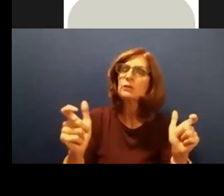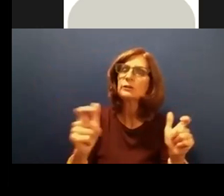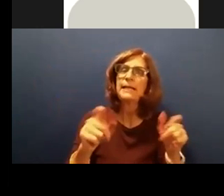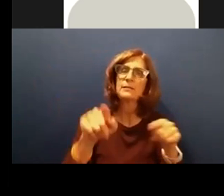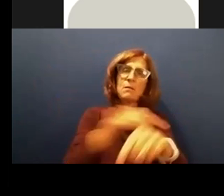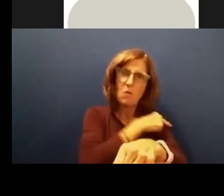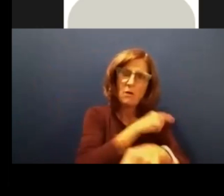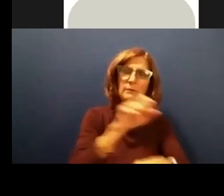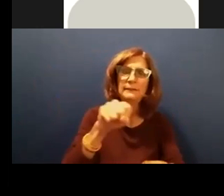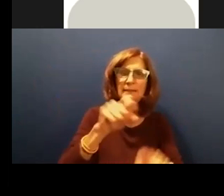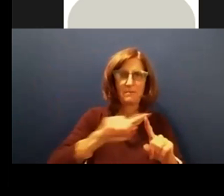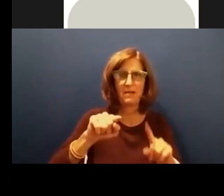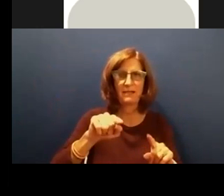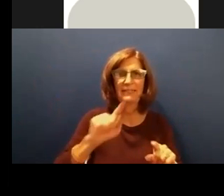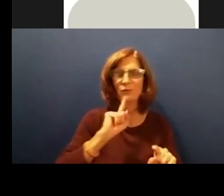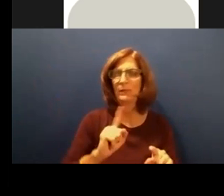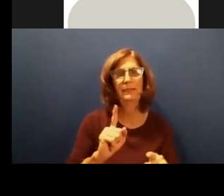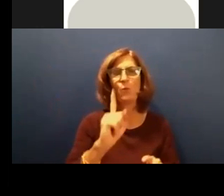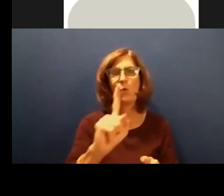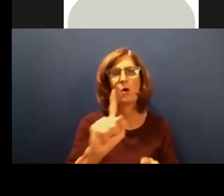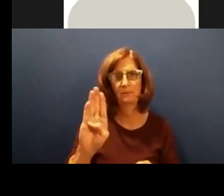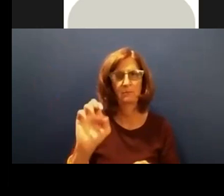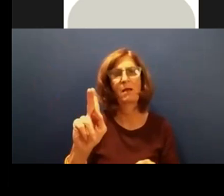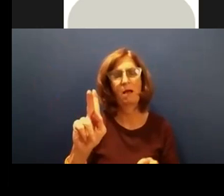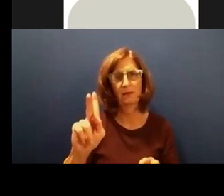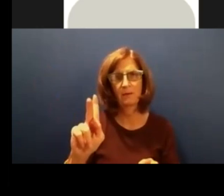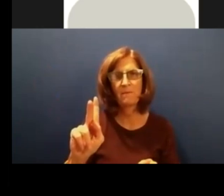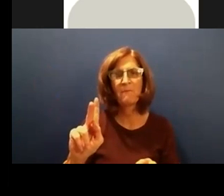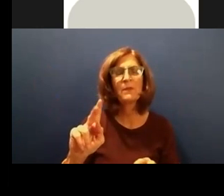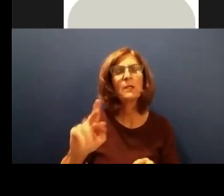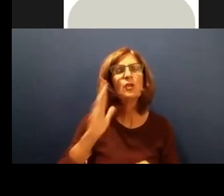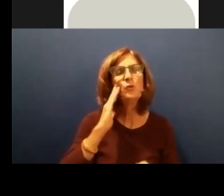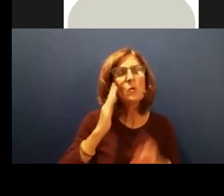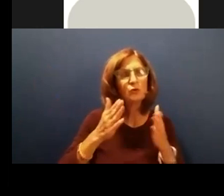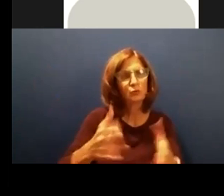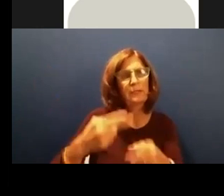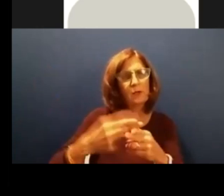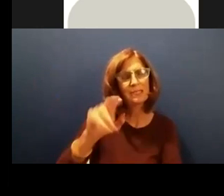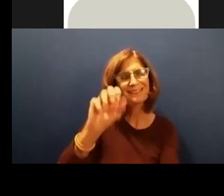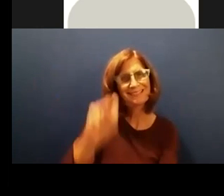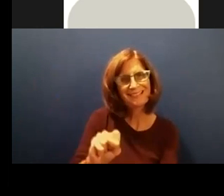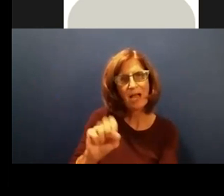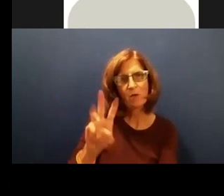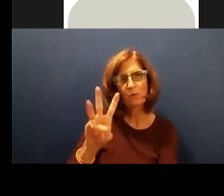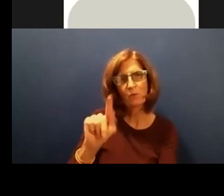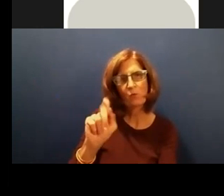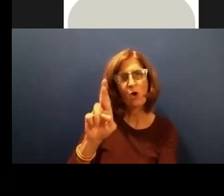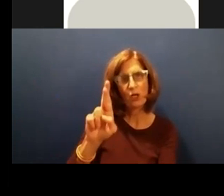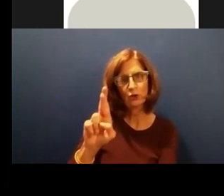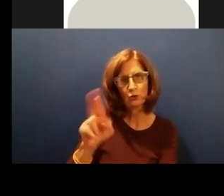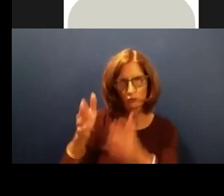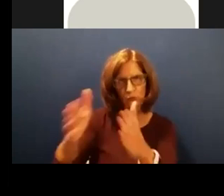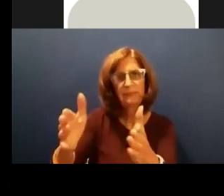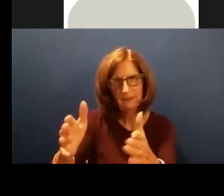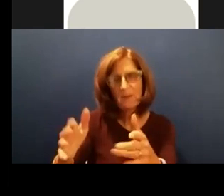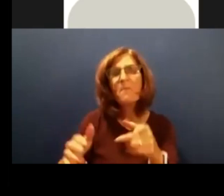effectively one tax lot, one block on South Water Street. But I think based on the South Side Works master plan, the overlays was always